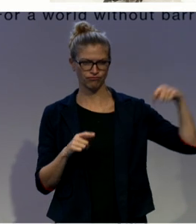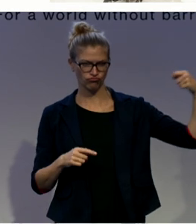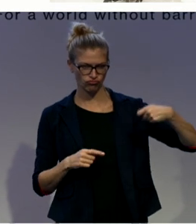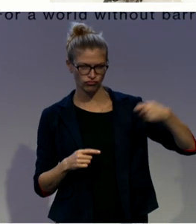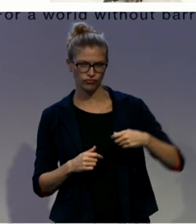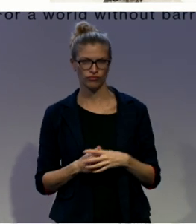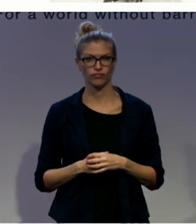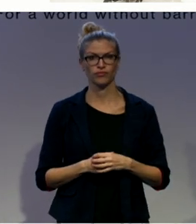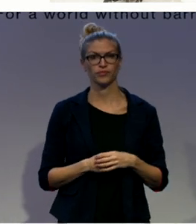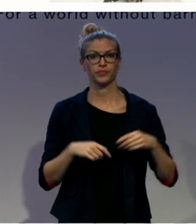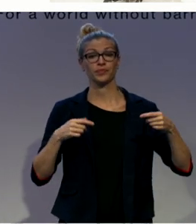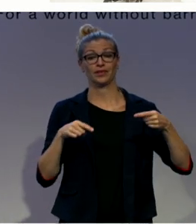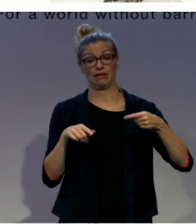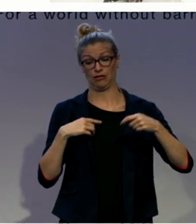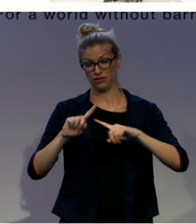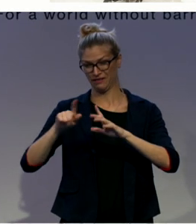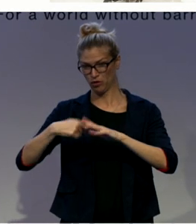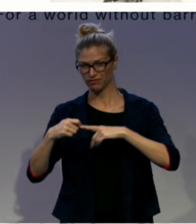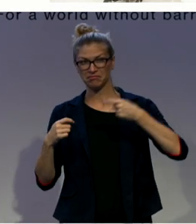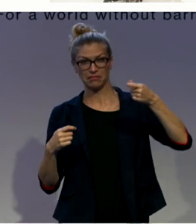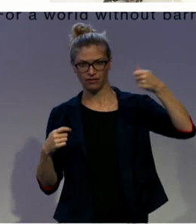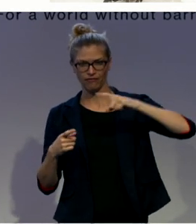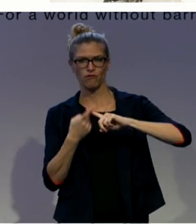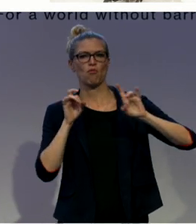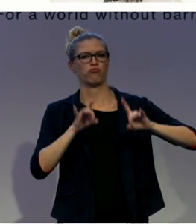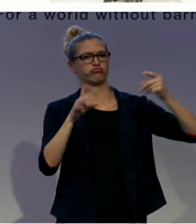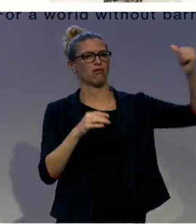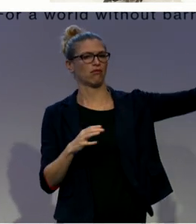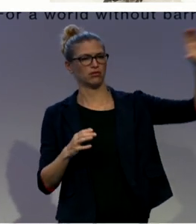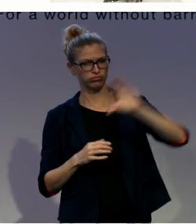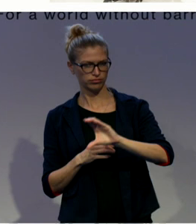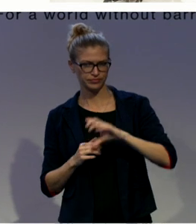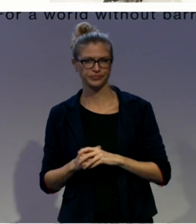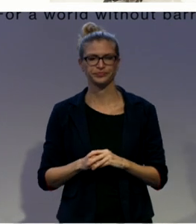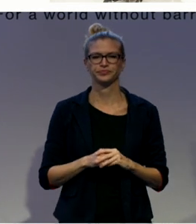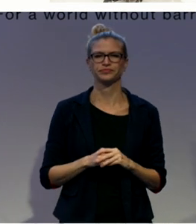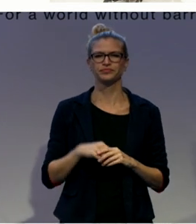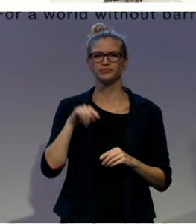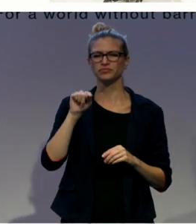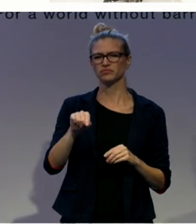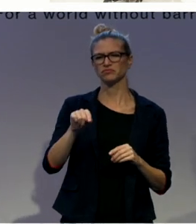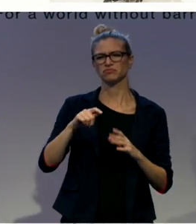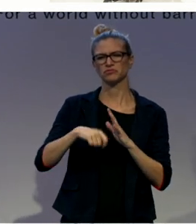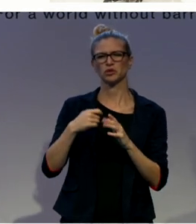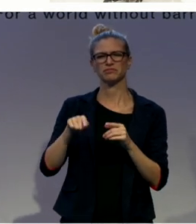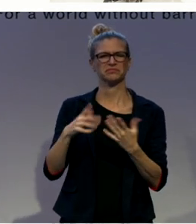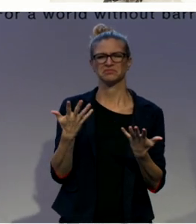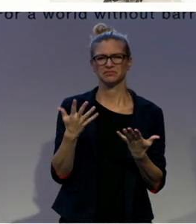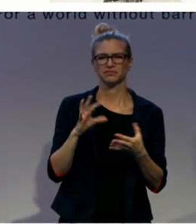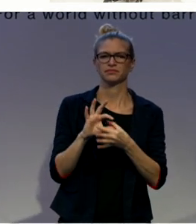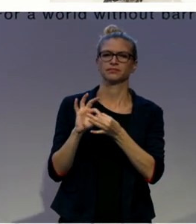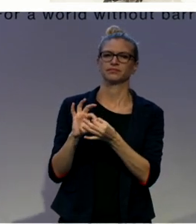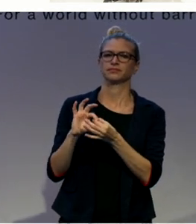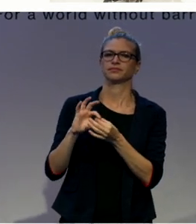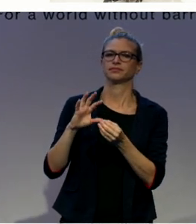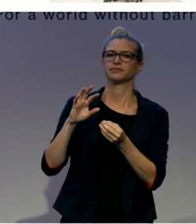Australian AIDS through the Department of Foreign Affairs of Australia and facilitate the fund by